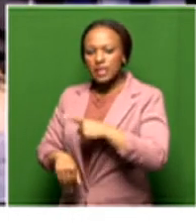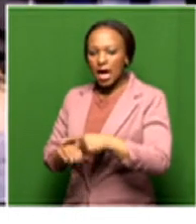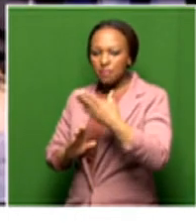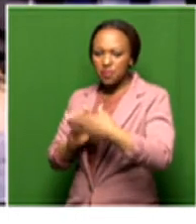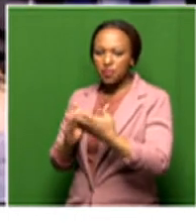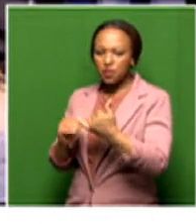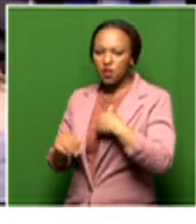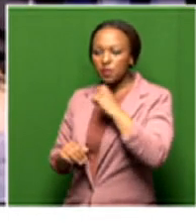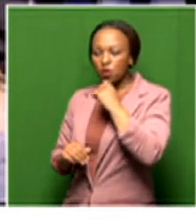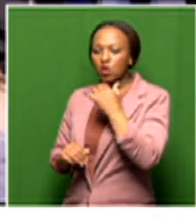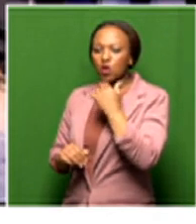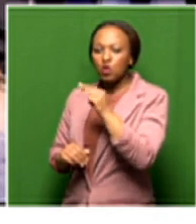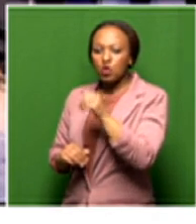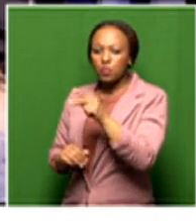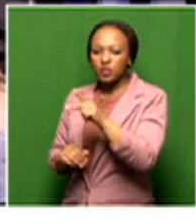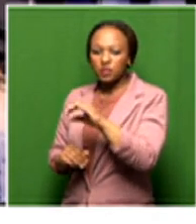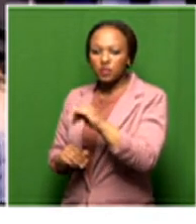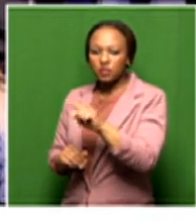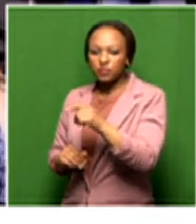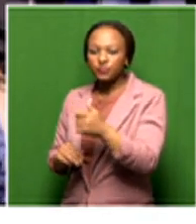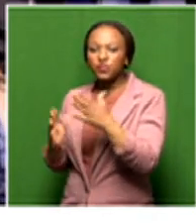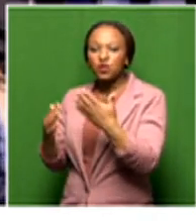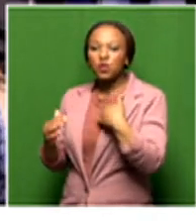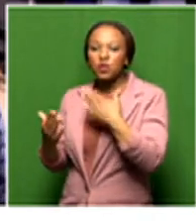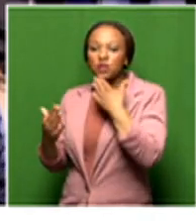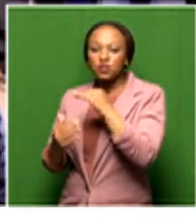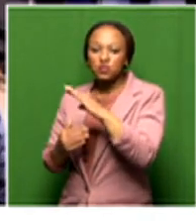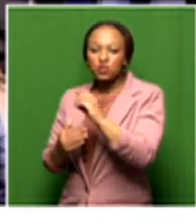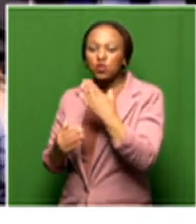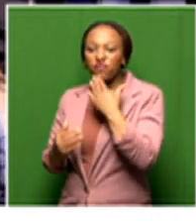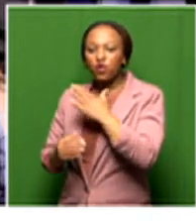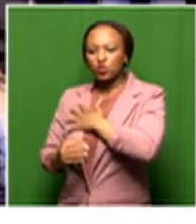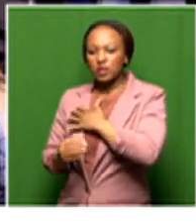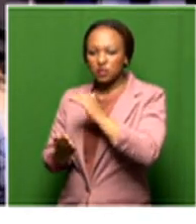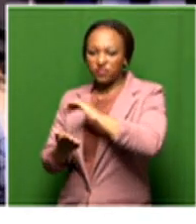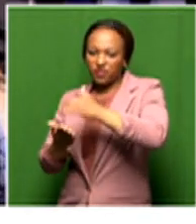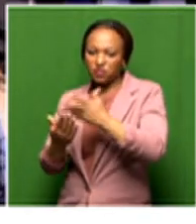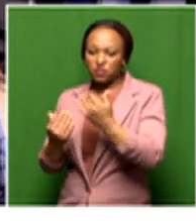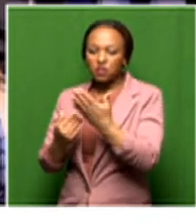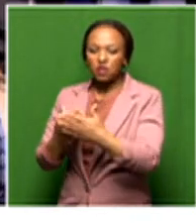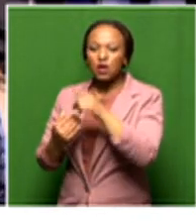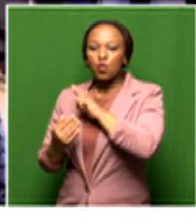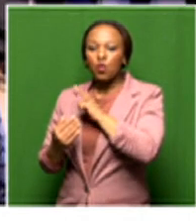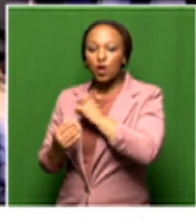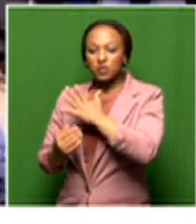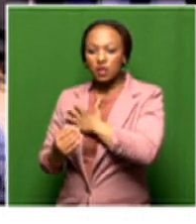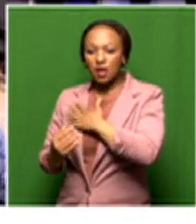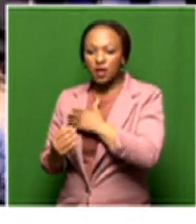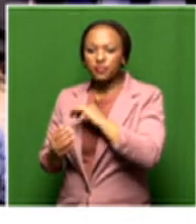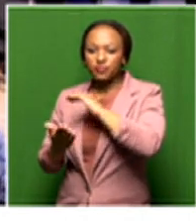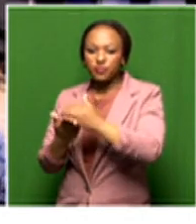we have this morning. Nomkhita Nqweni, thanks so much for speaking to us, CEO of the Solidarity Fund, talking to us about how the Solidarity